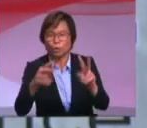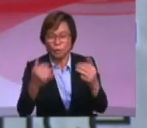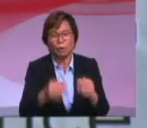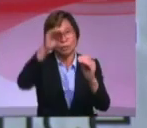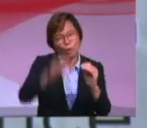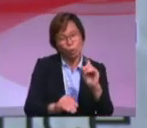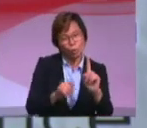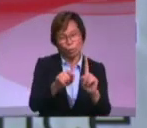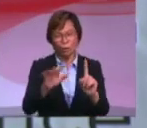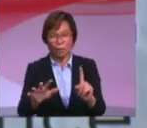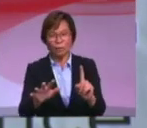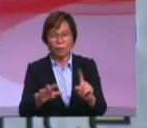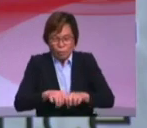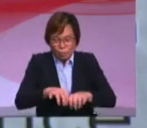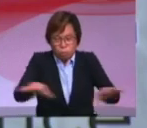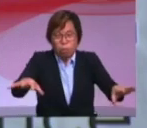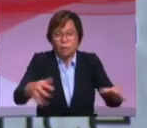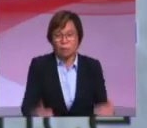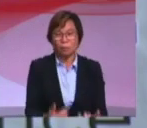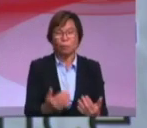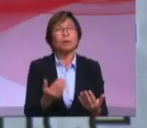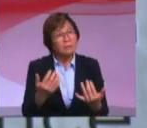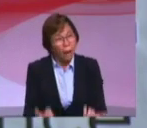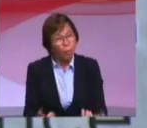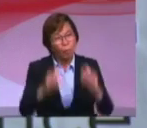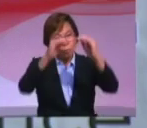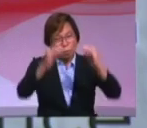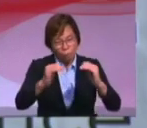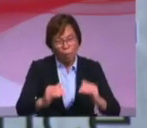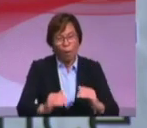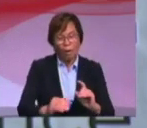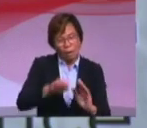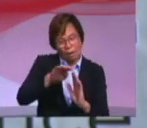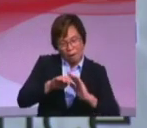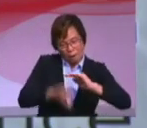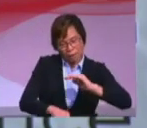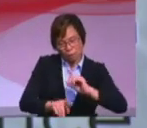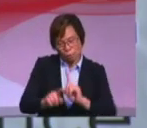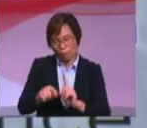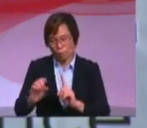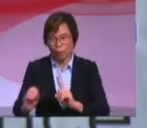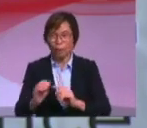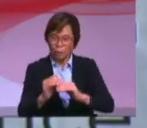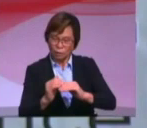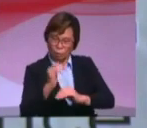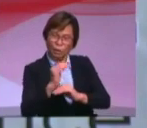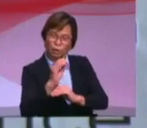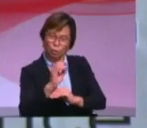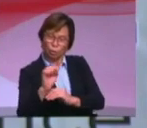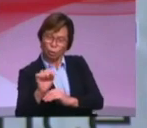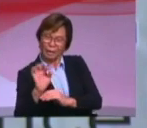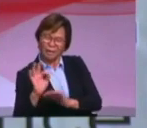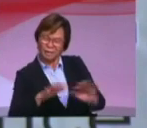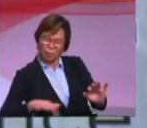1.5 the infectivity rate now is basically uh less than 1.1 but it's more than 0.9 so it's